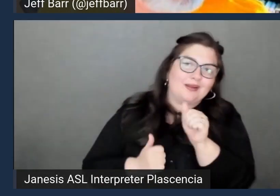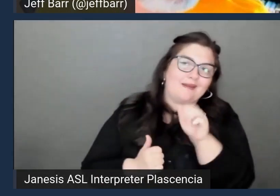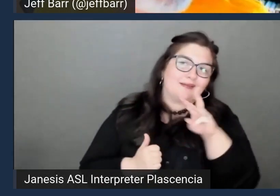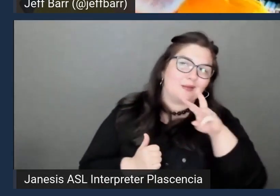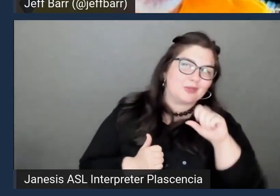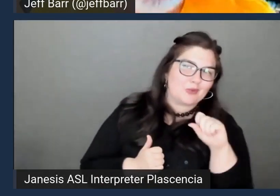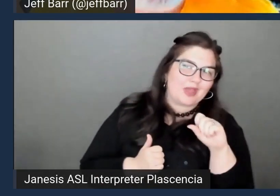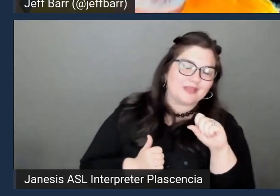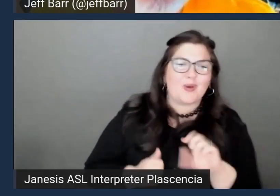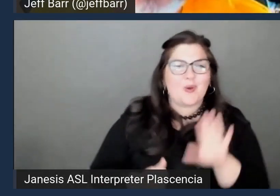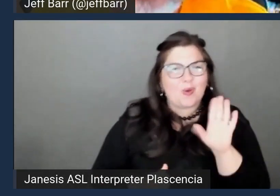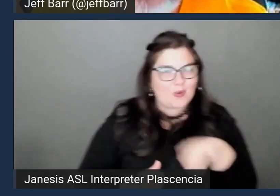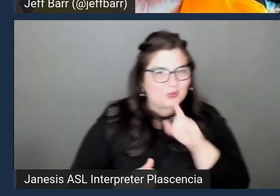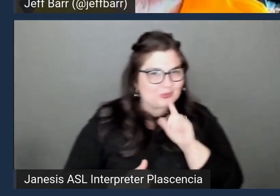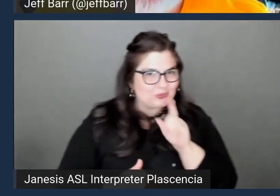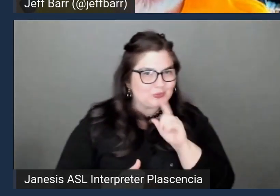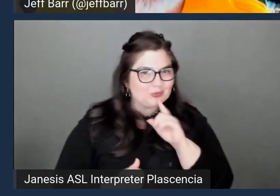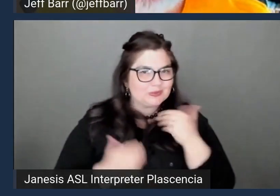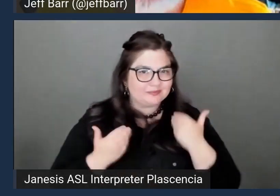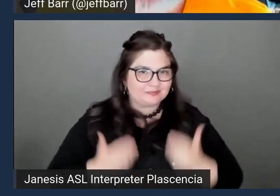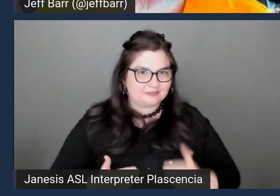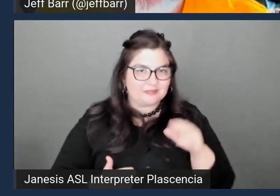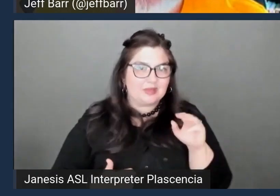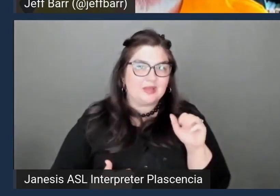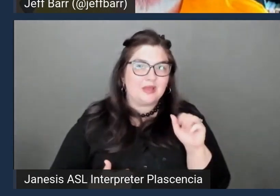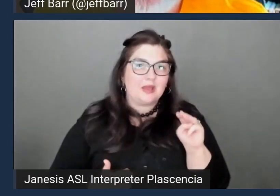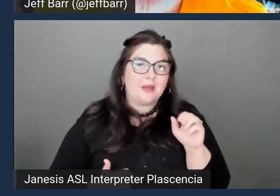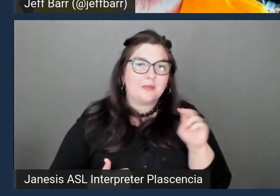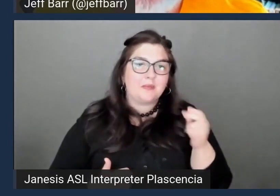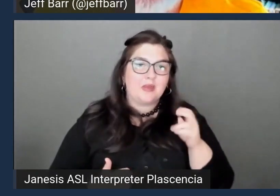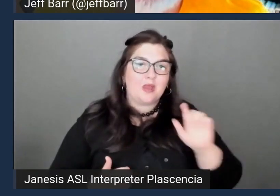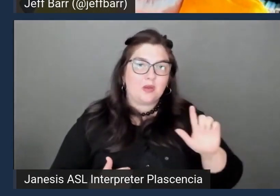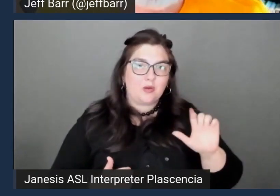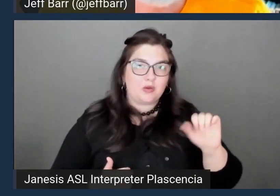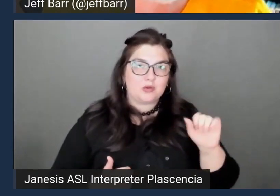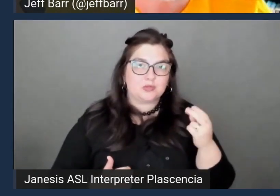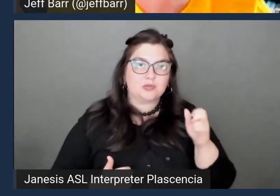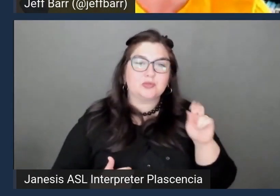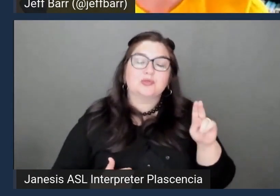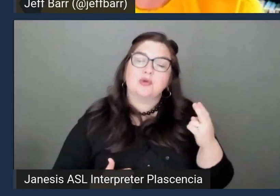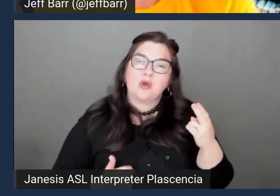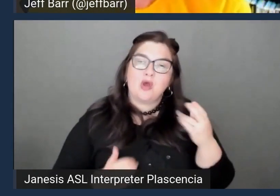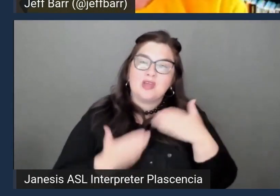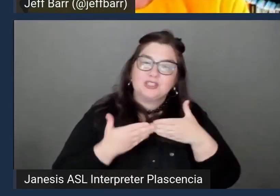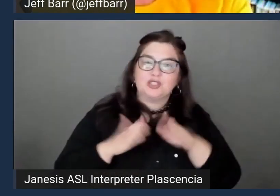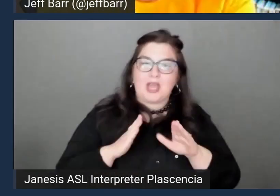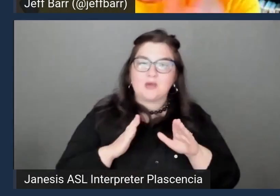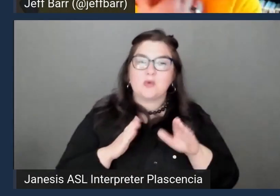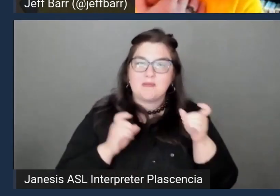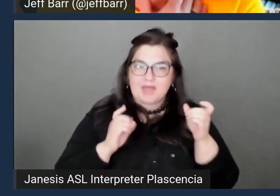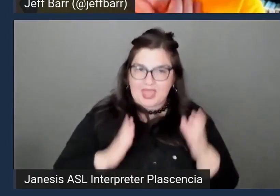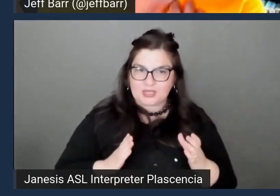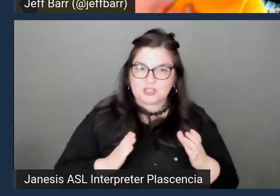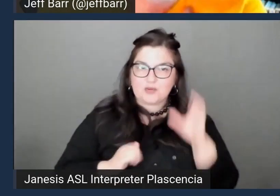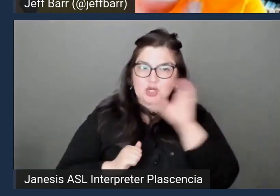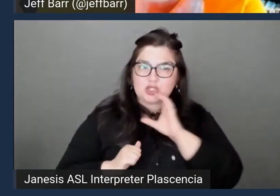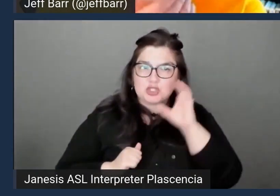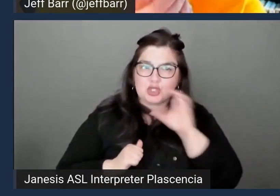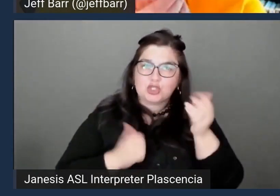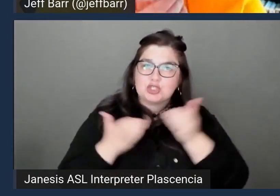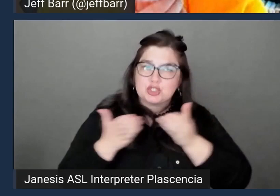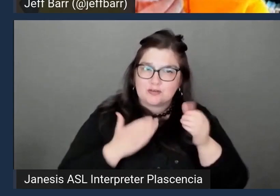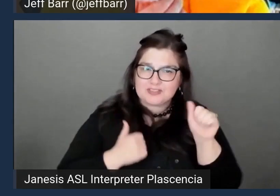Sure. So I'm Mehul Shah. I'm the general manager of search services at AWS. This includes